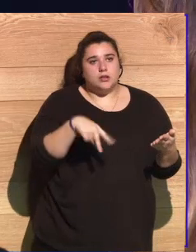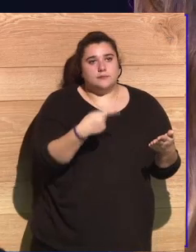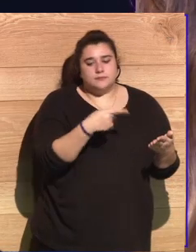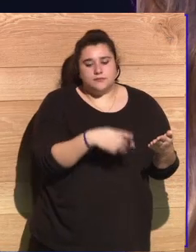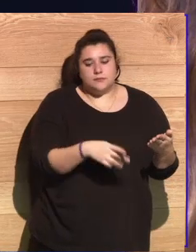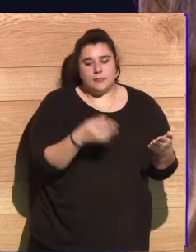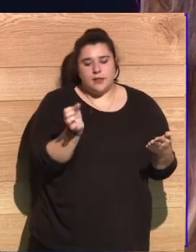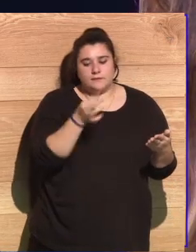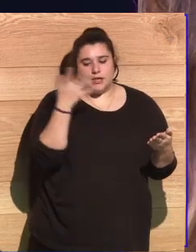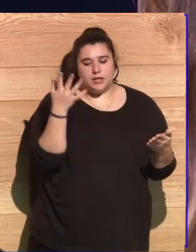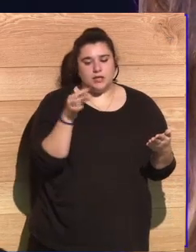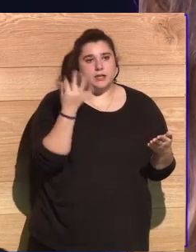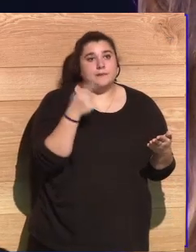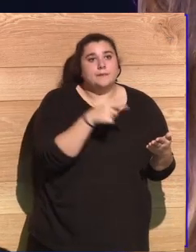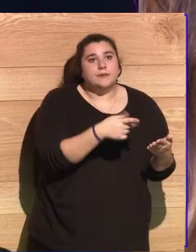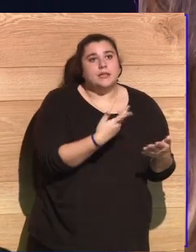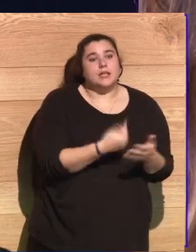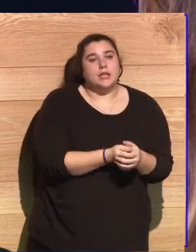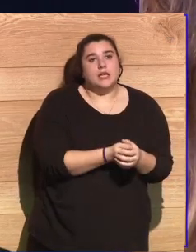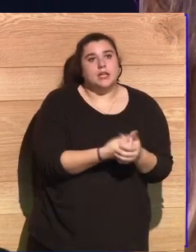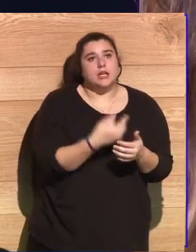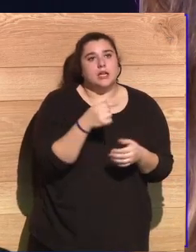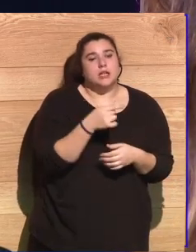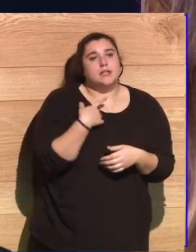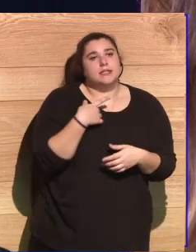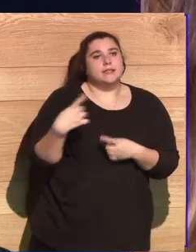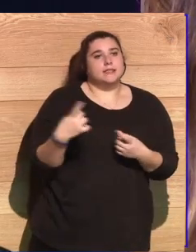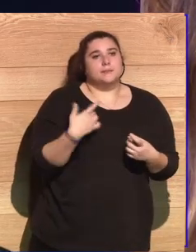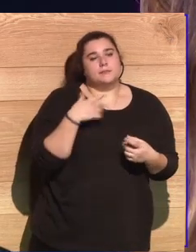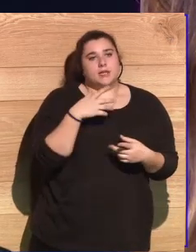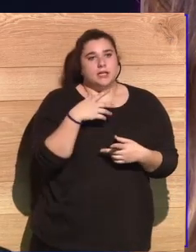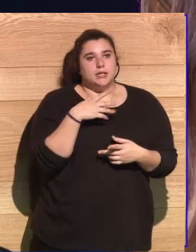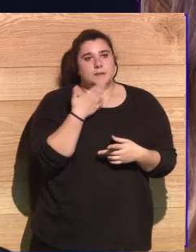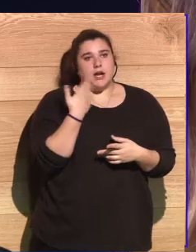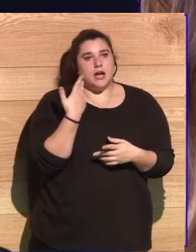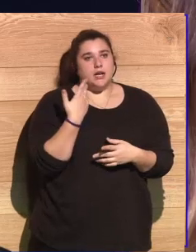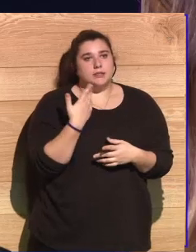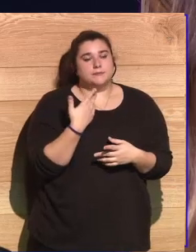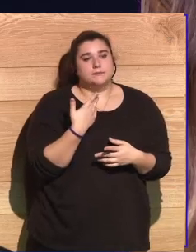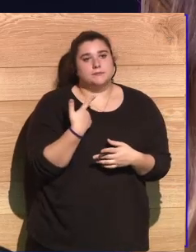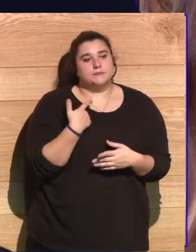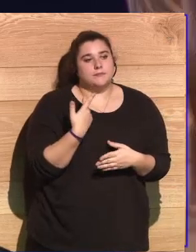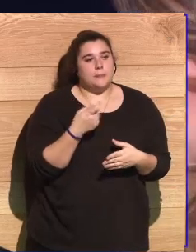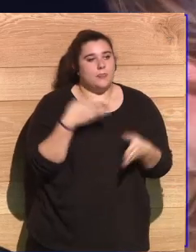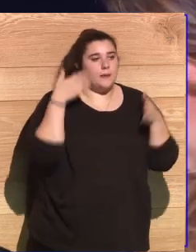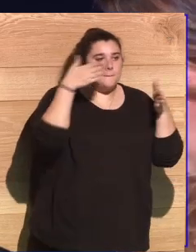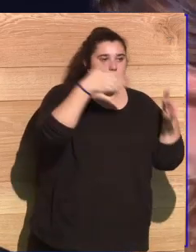serenity I think that it takes to actually throw myself into it, because when you're in the chef